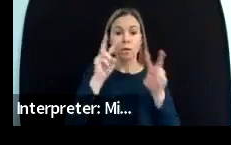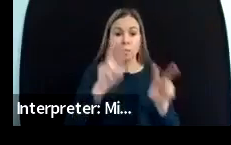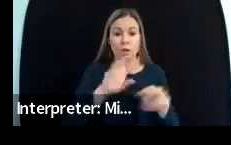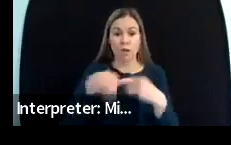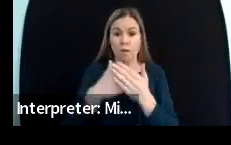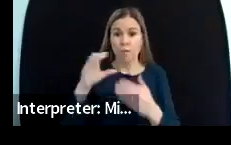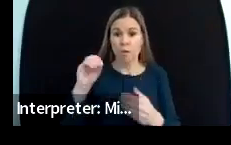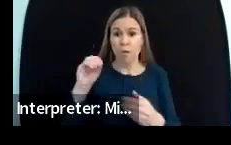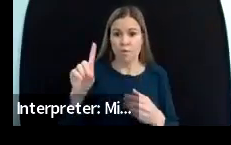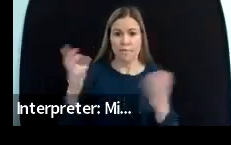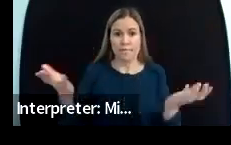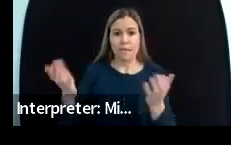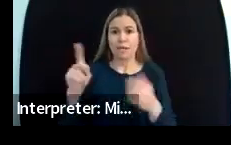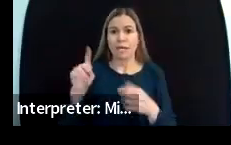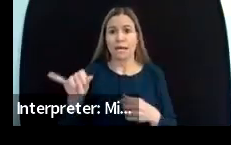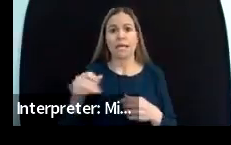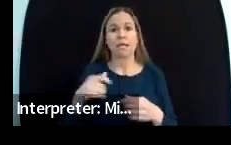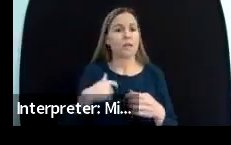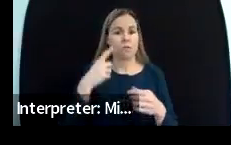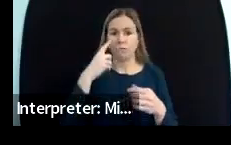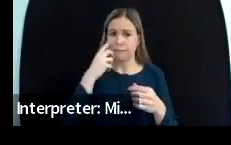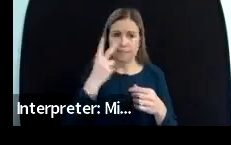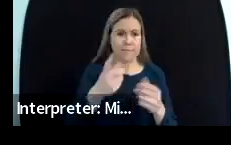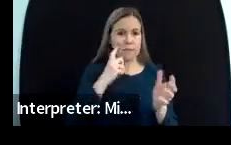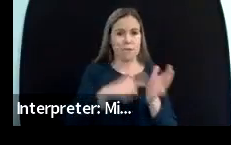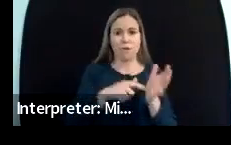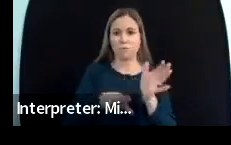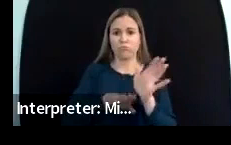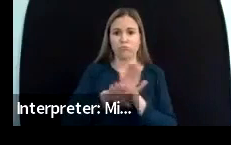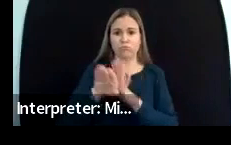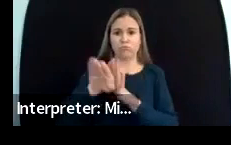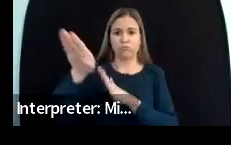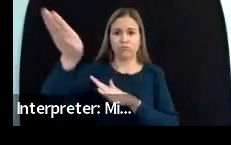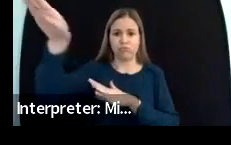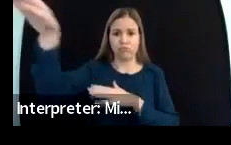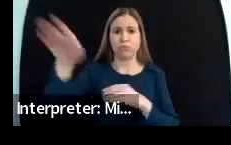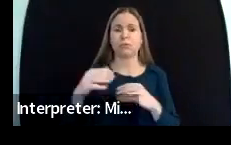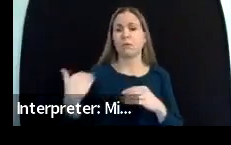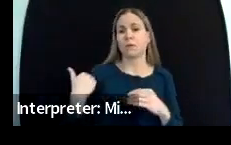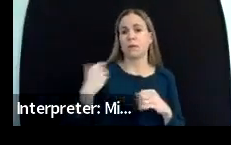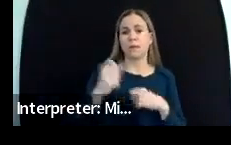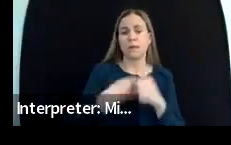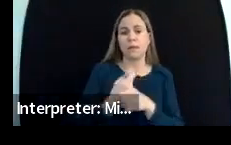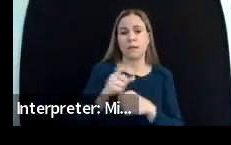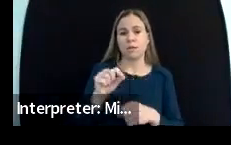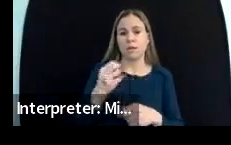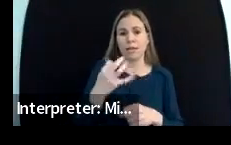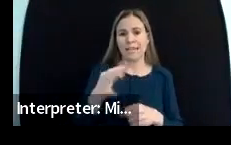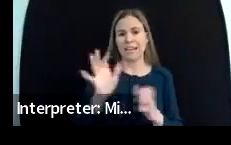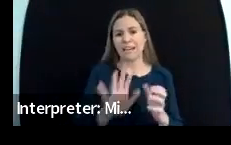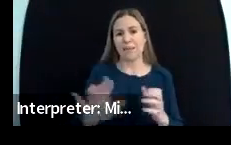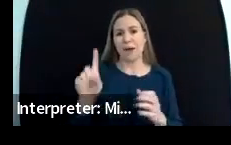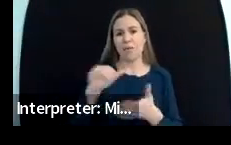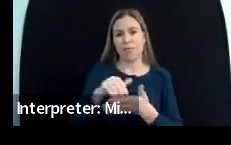Kentucky, we have been seeing an upward trend. So in 2019, there were about 1,300 overdose